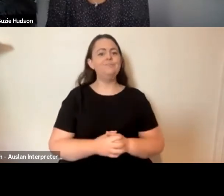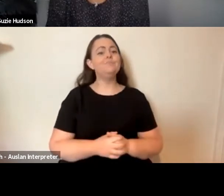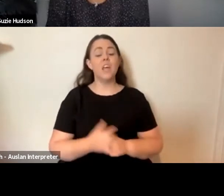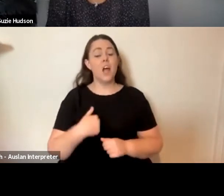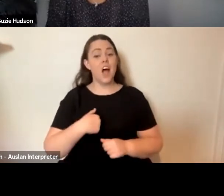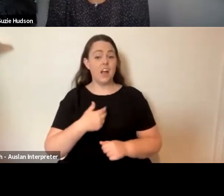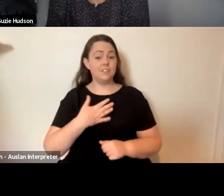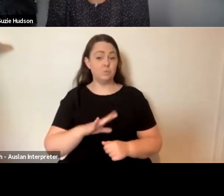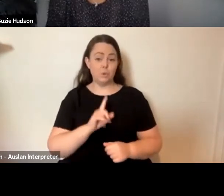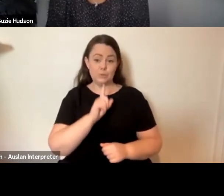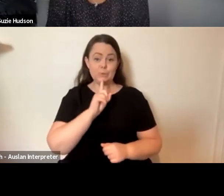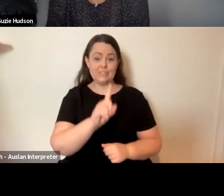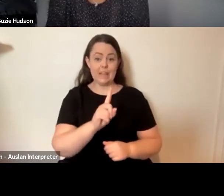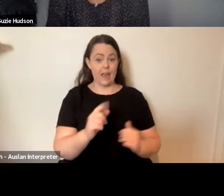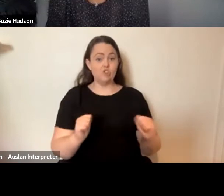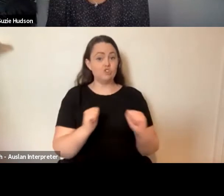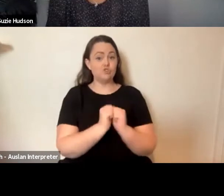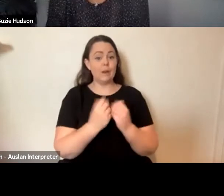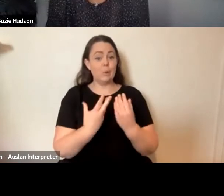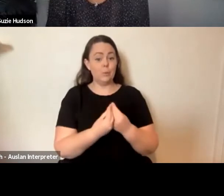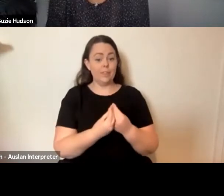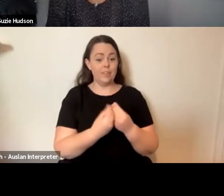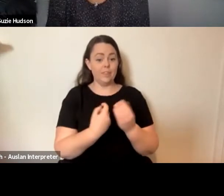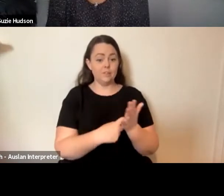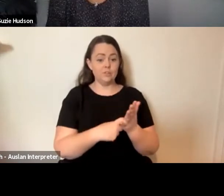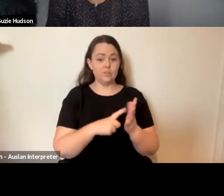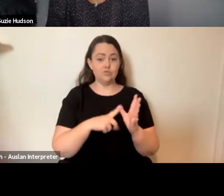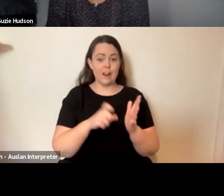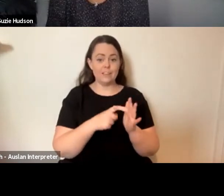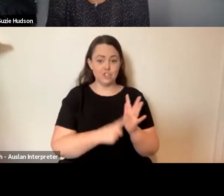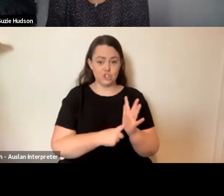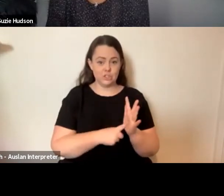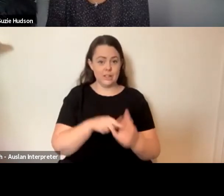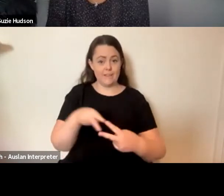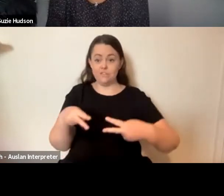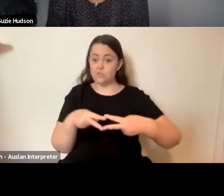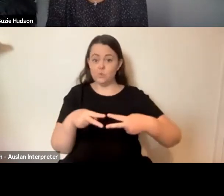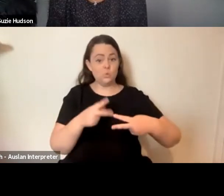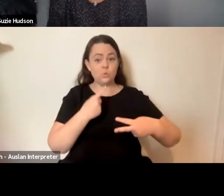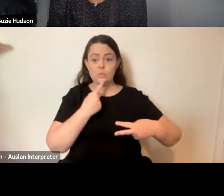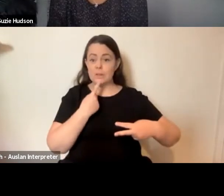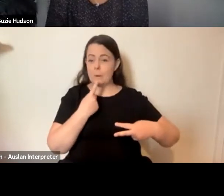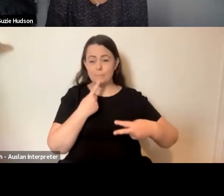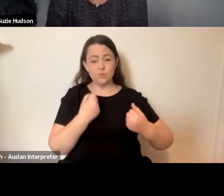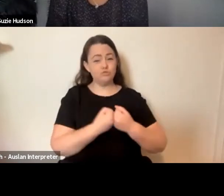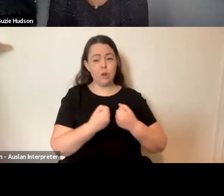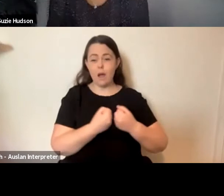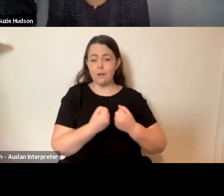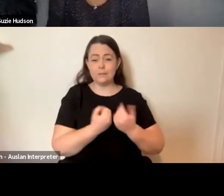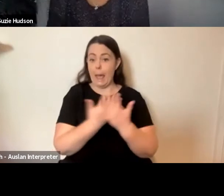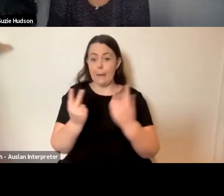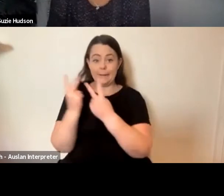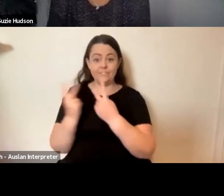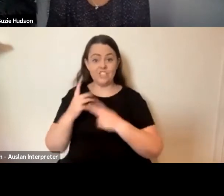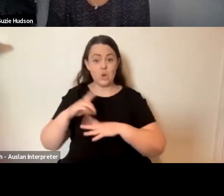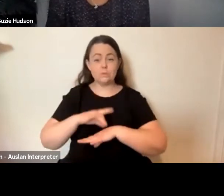to say, along with Rachel, the pregabalin and tramadol signal in our data set of the 500 odd cases has been very small.